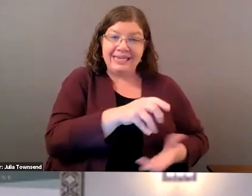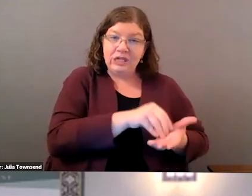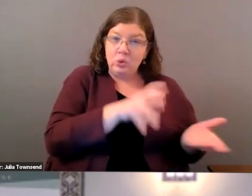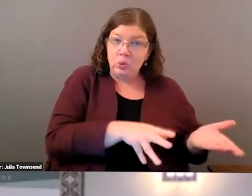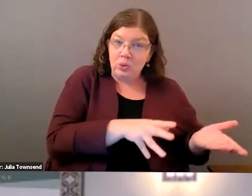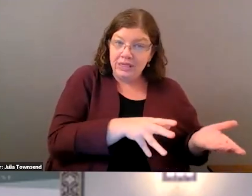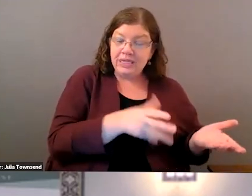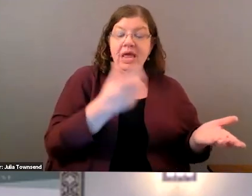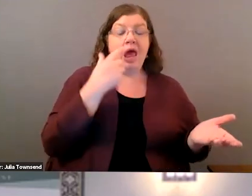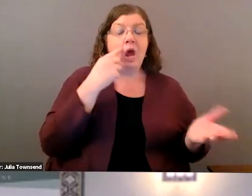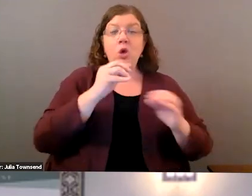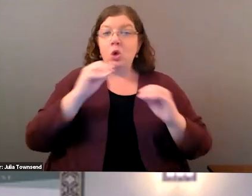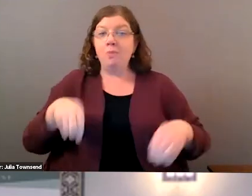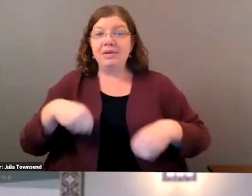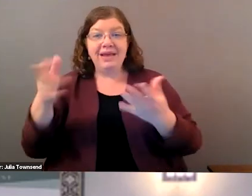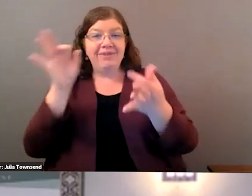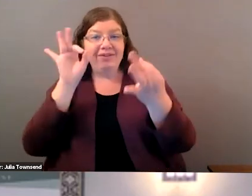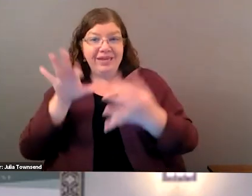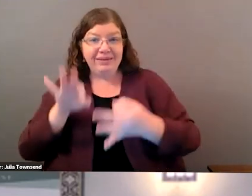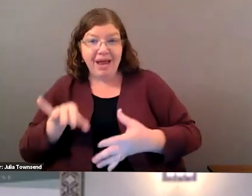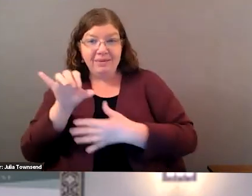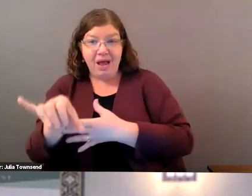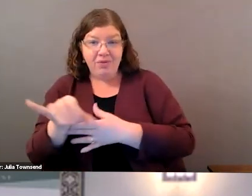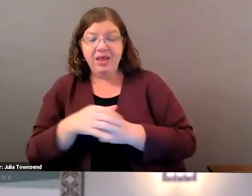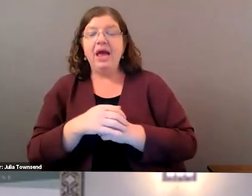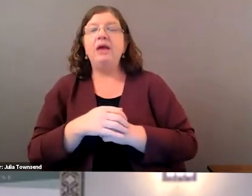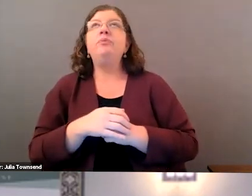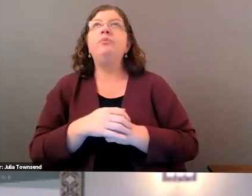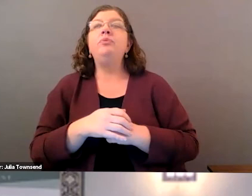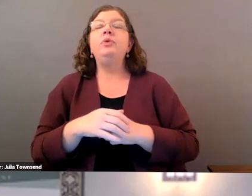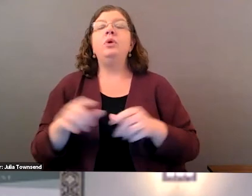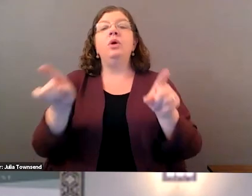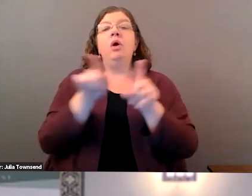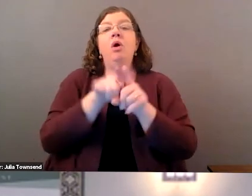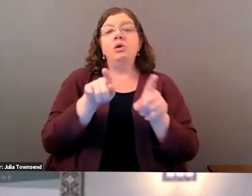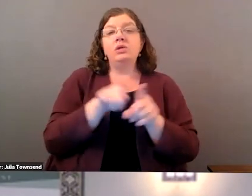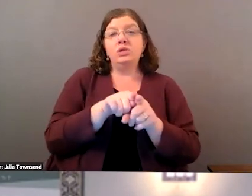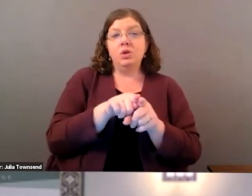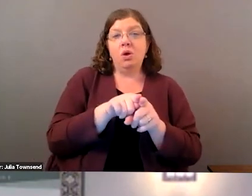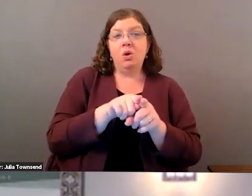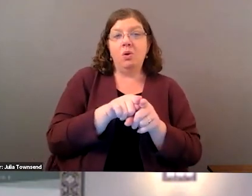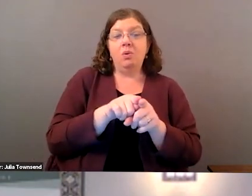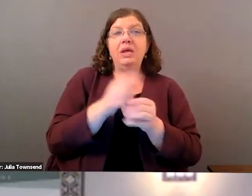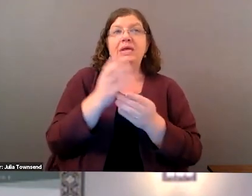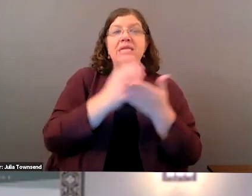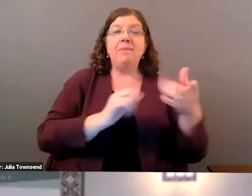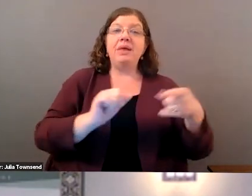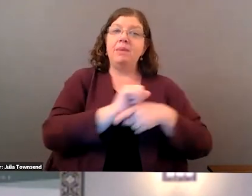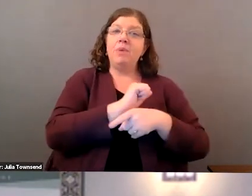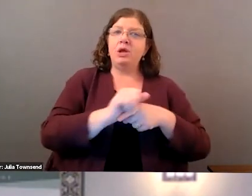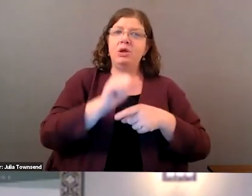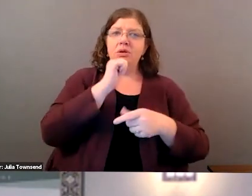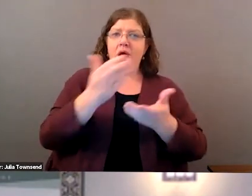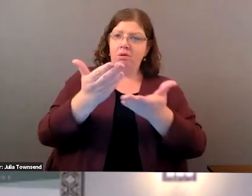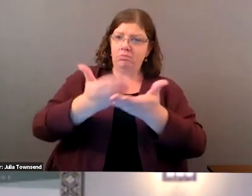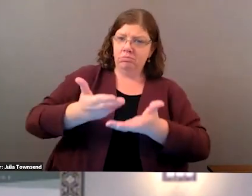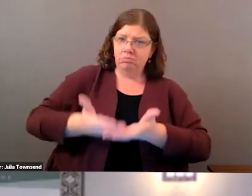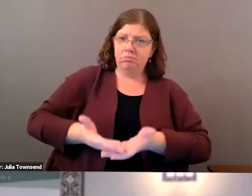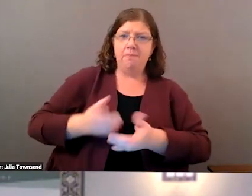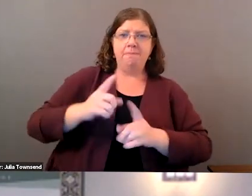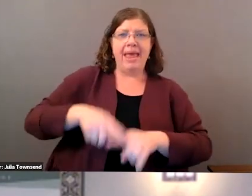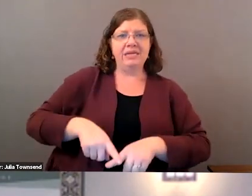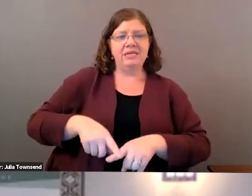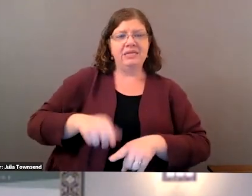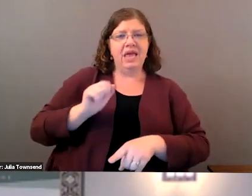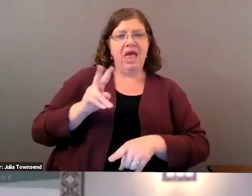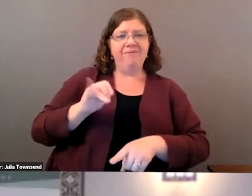like given feedback about that. And also that some of the practices aren't evidence-based, and